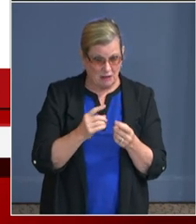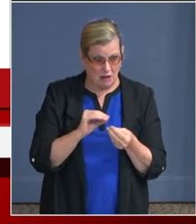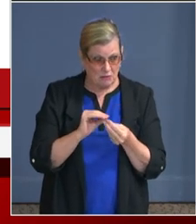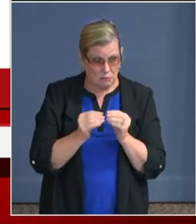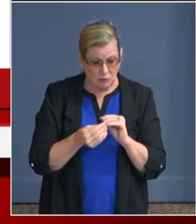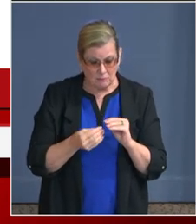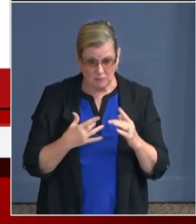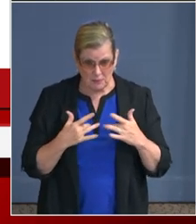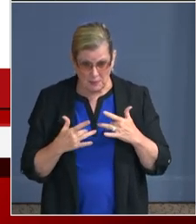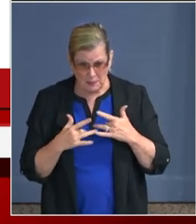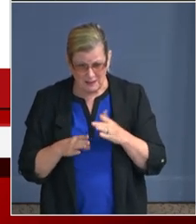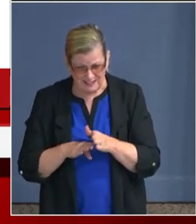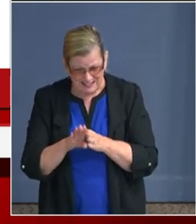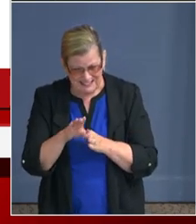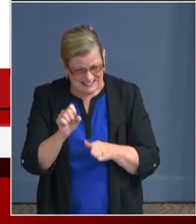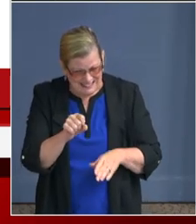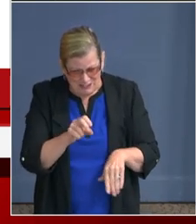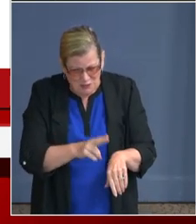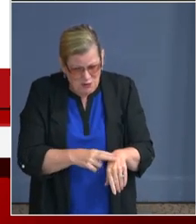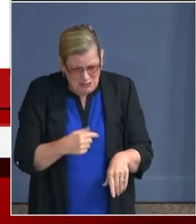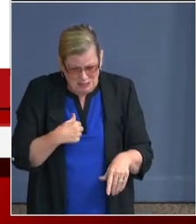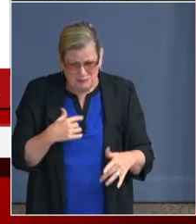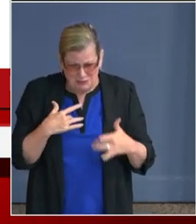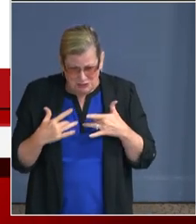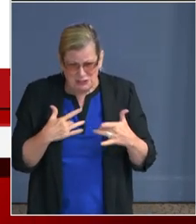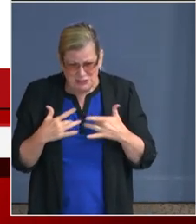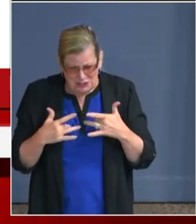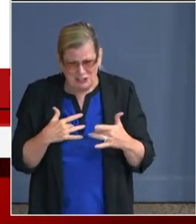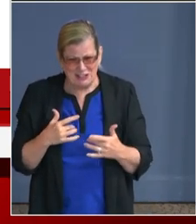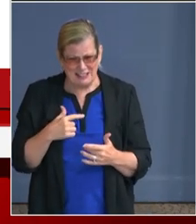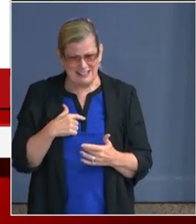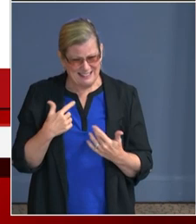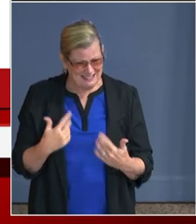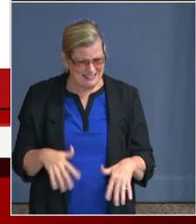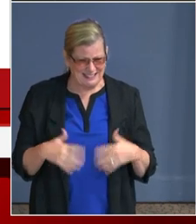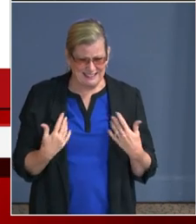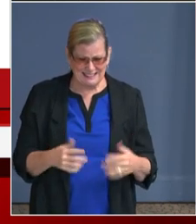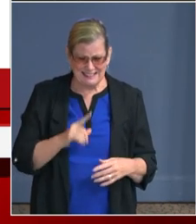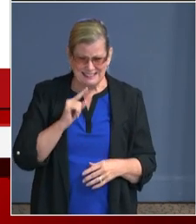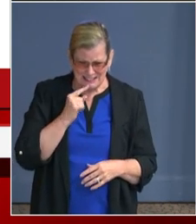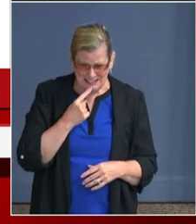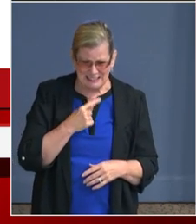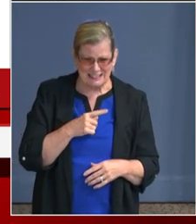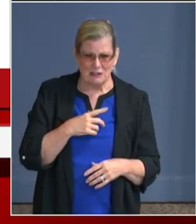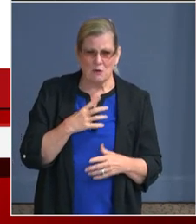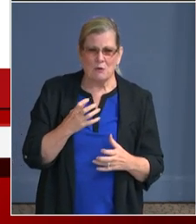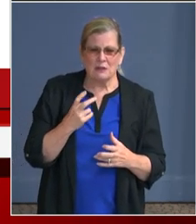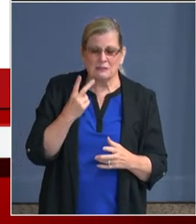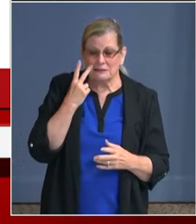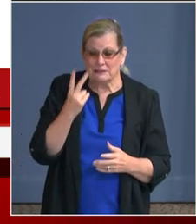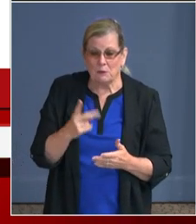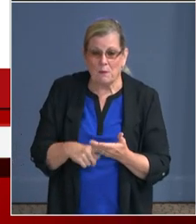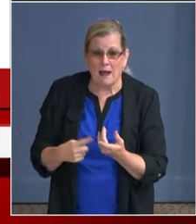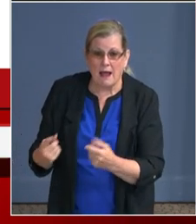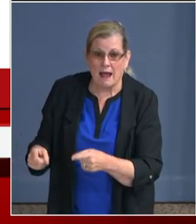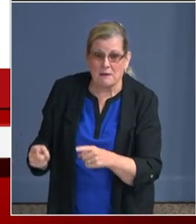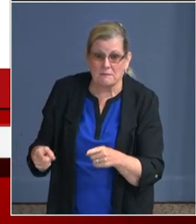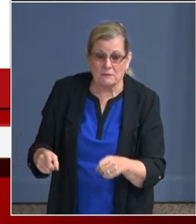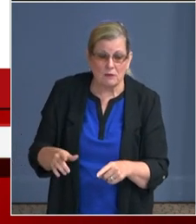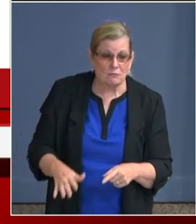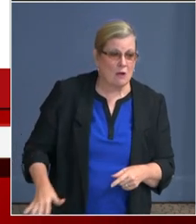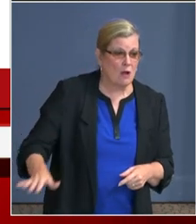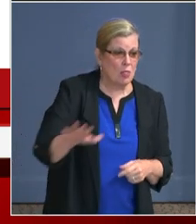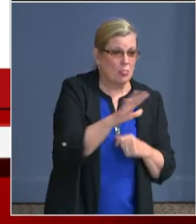we go through reopening? And the answer is a resounding yes. We see what's happening around the country.